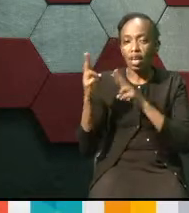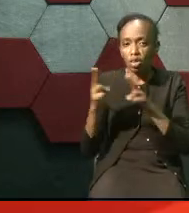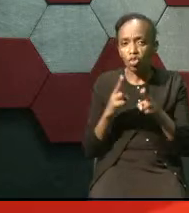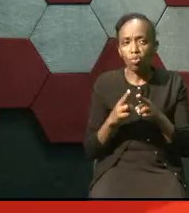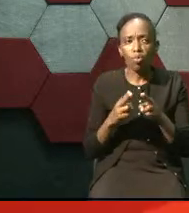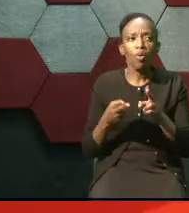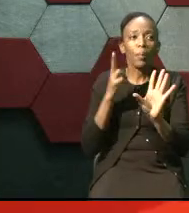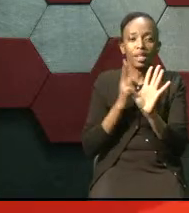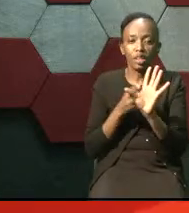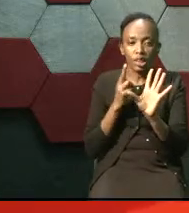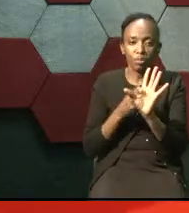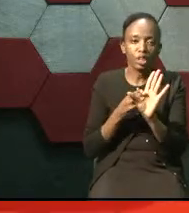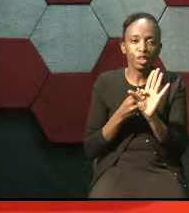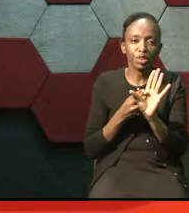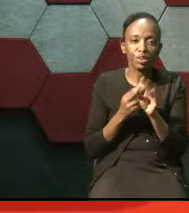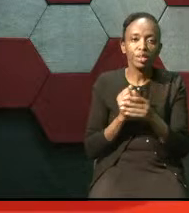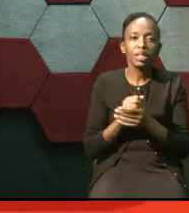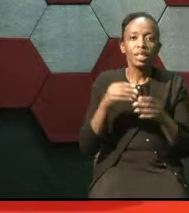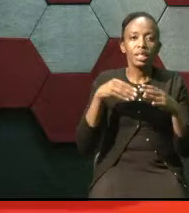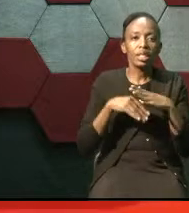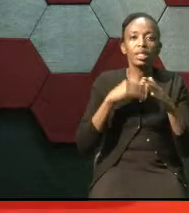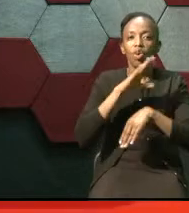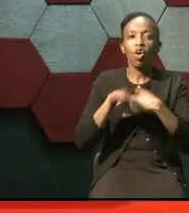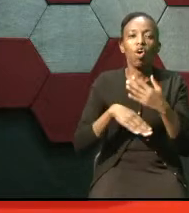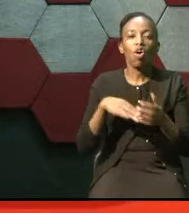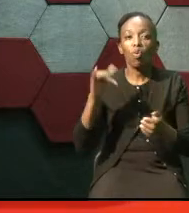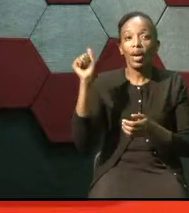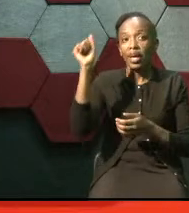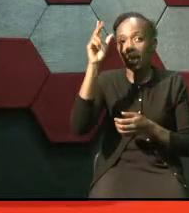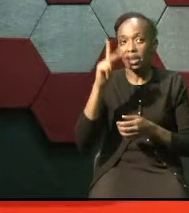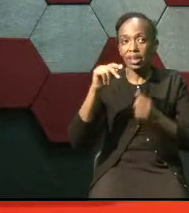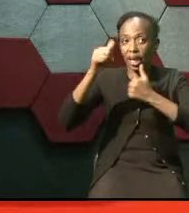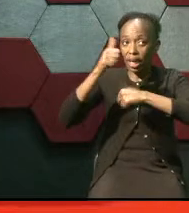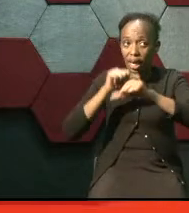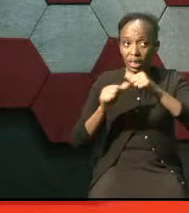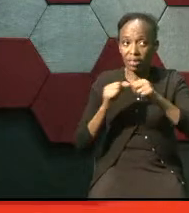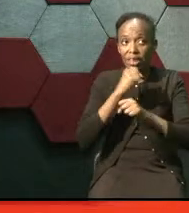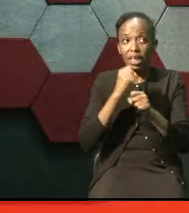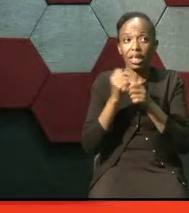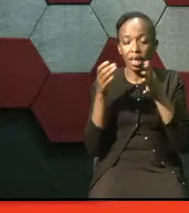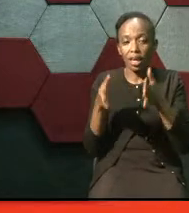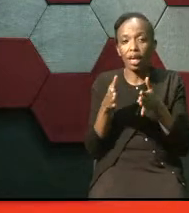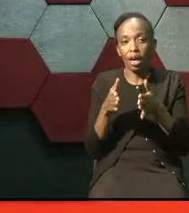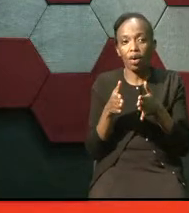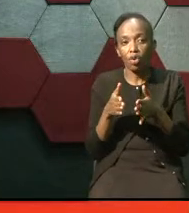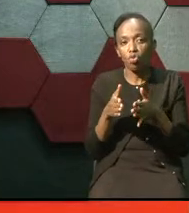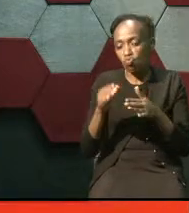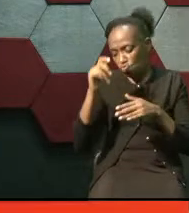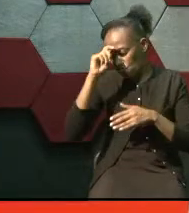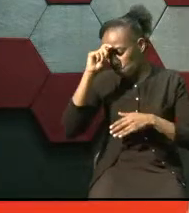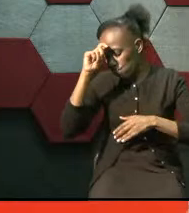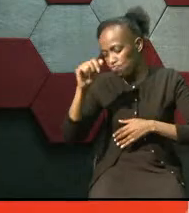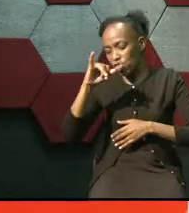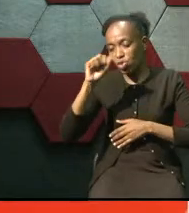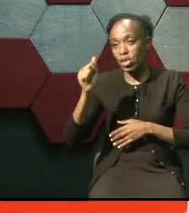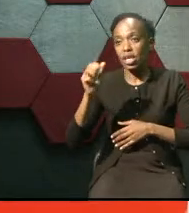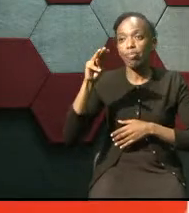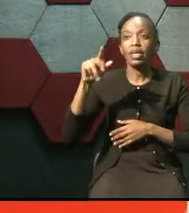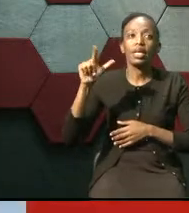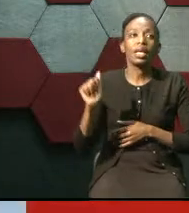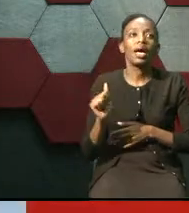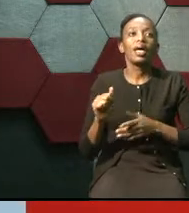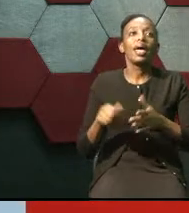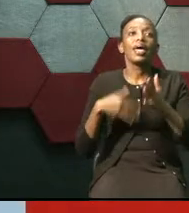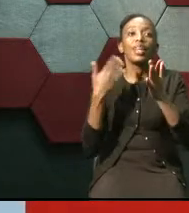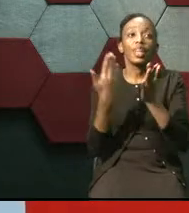attendance and participation in every YSK activity this year. Hats off to you, Jamila, and thank you